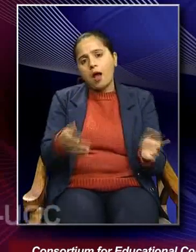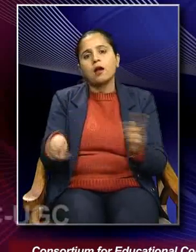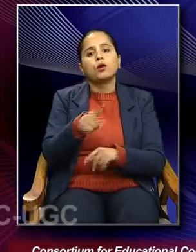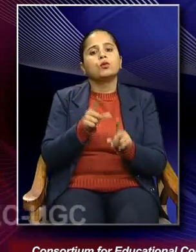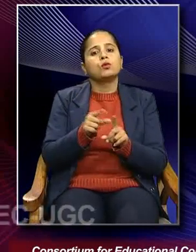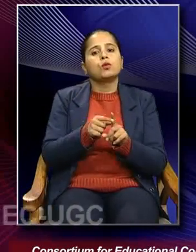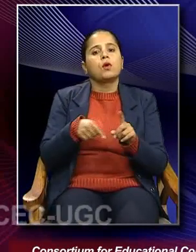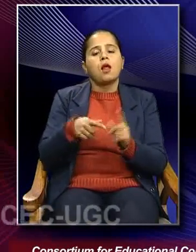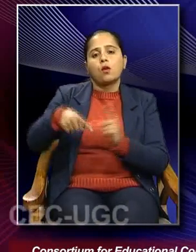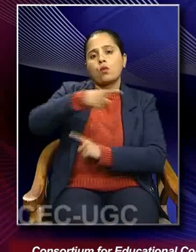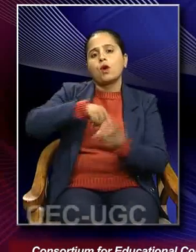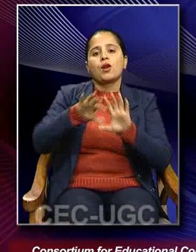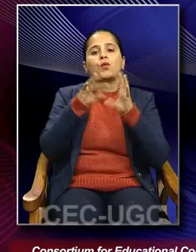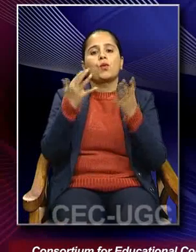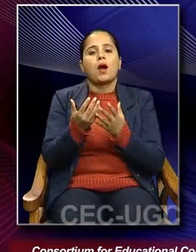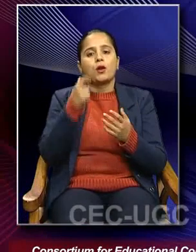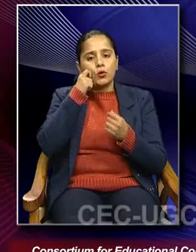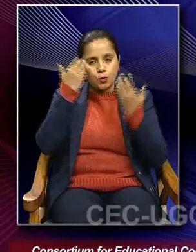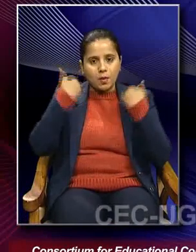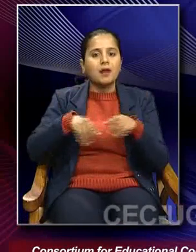that surrounds the world of humanity.